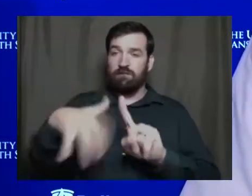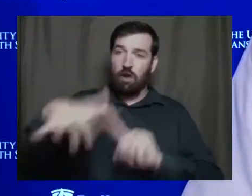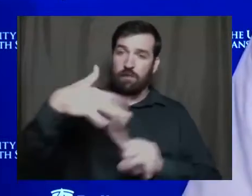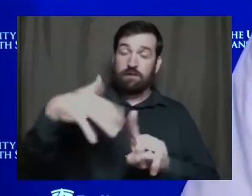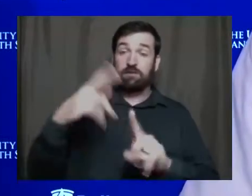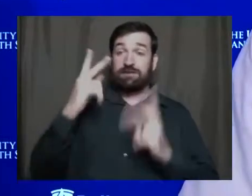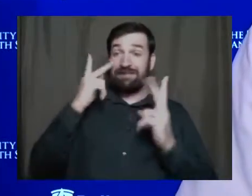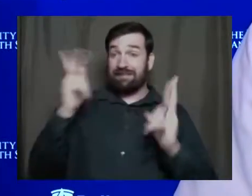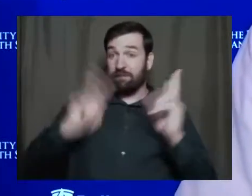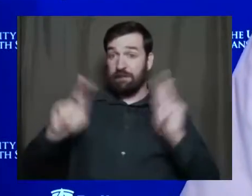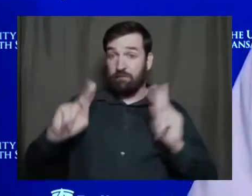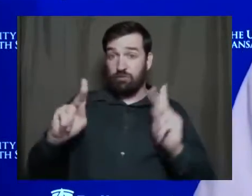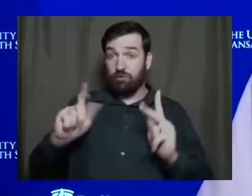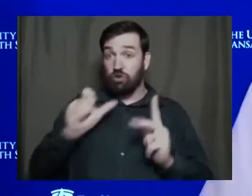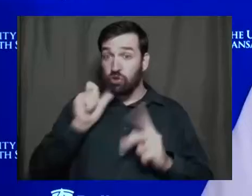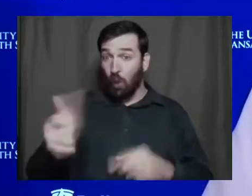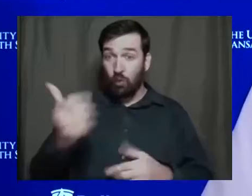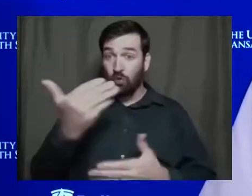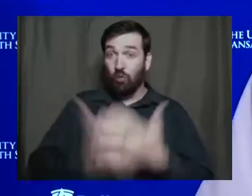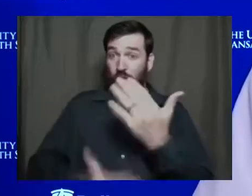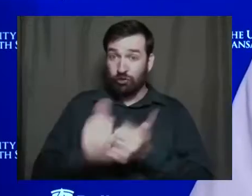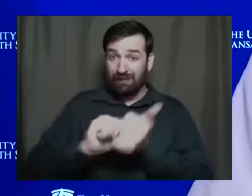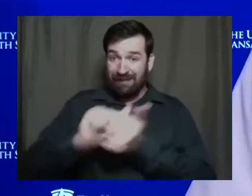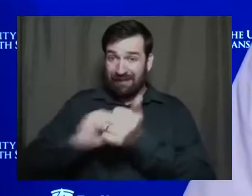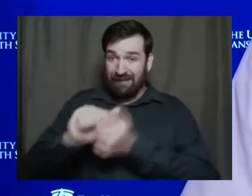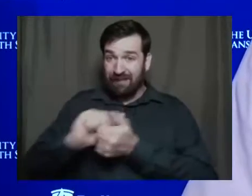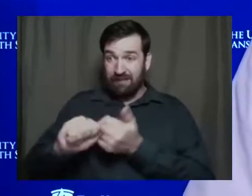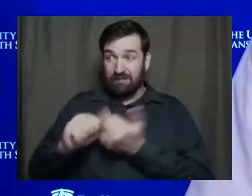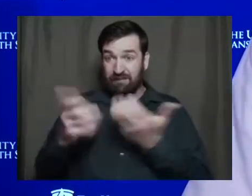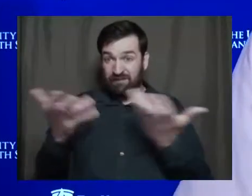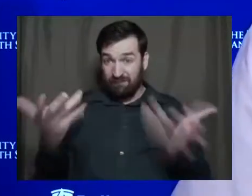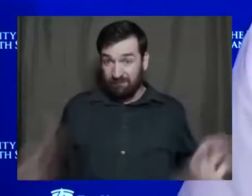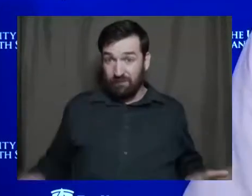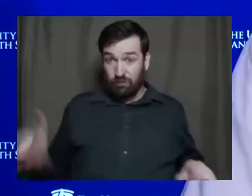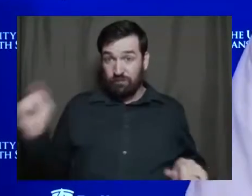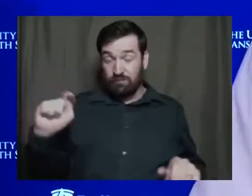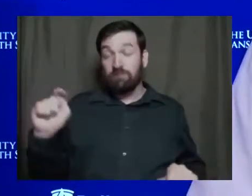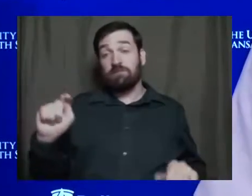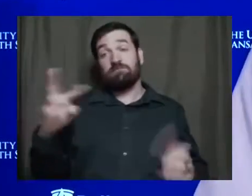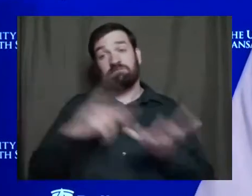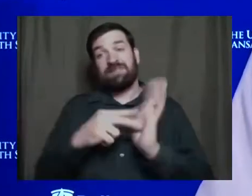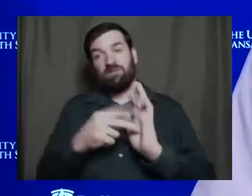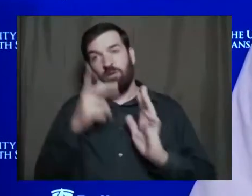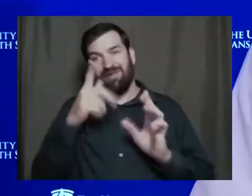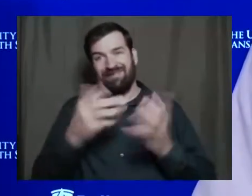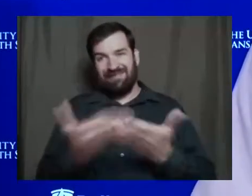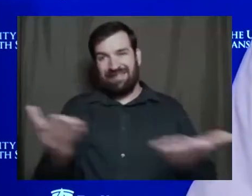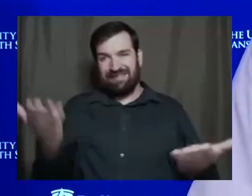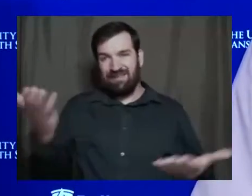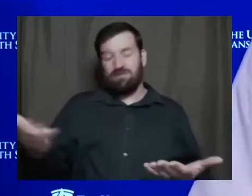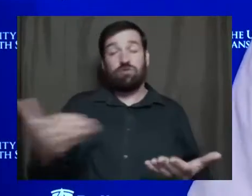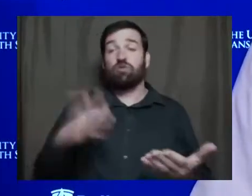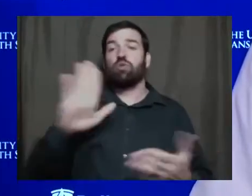their hands after using the restroom, you're going to be sampling things there. Your immune system is going to constantly be bombarded